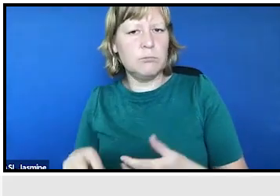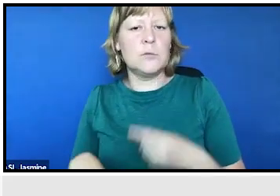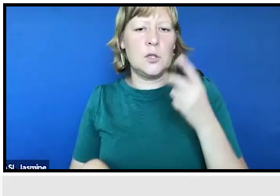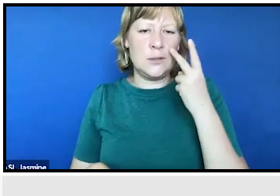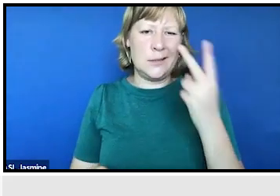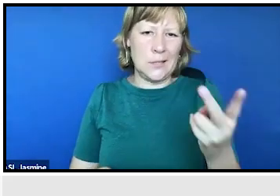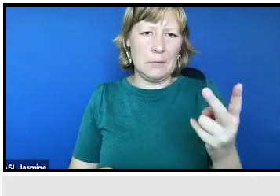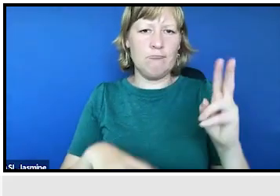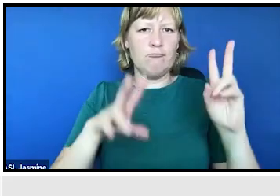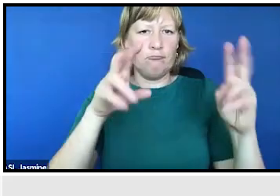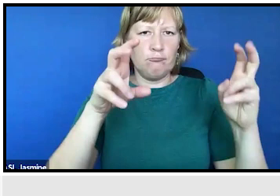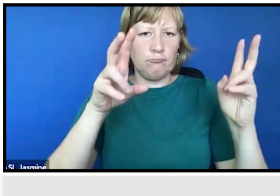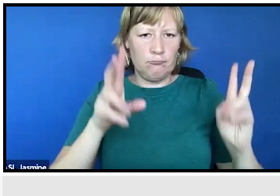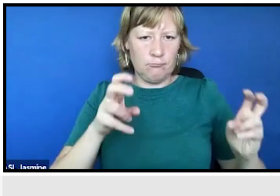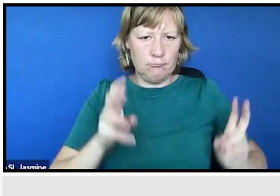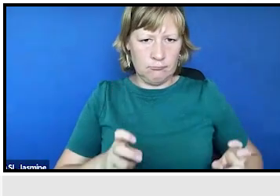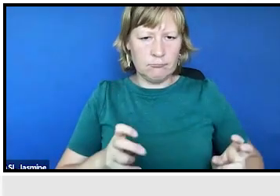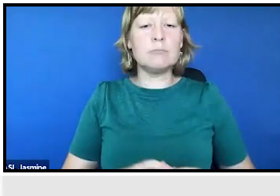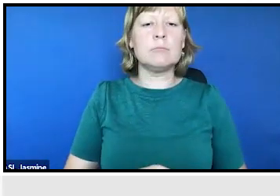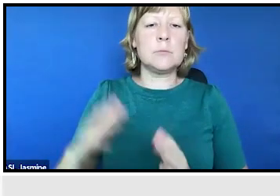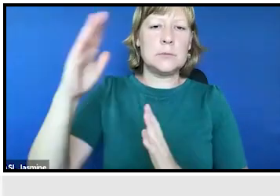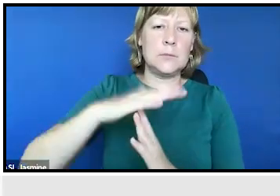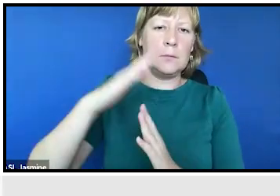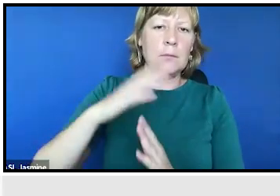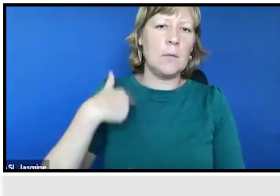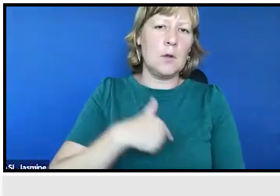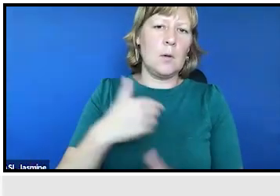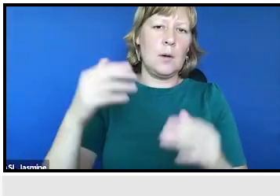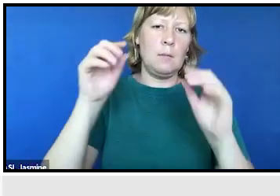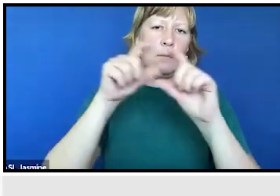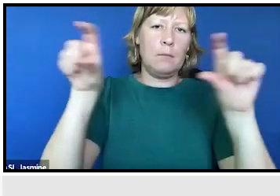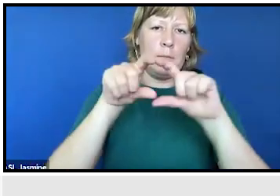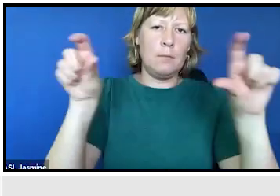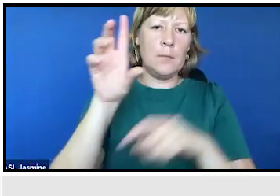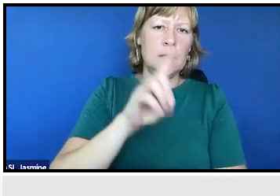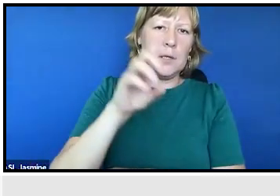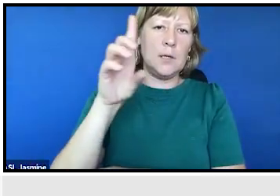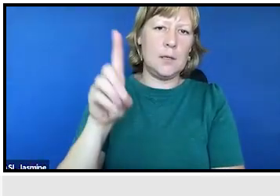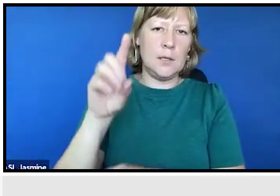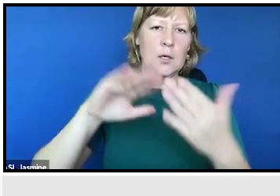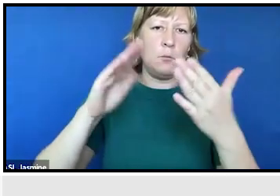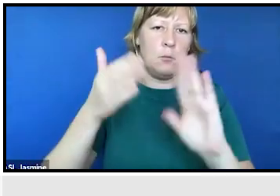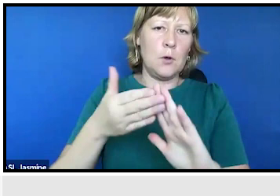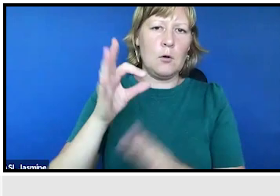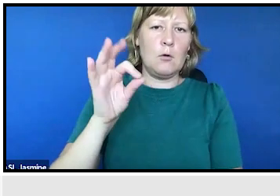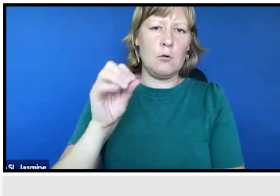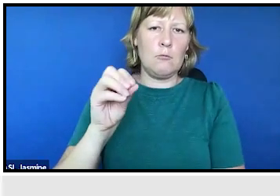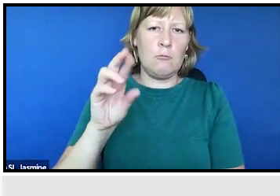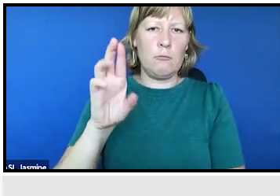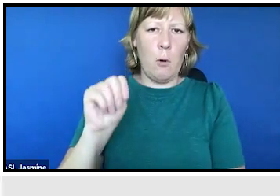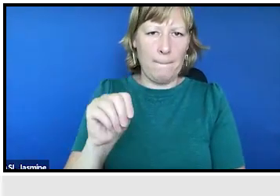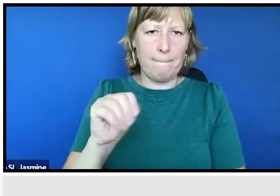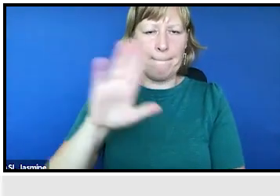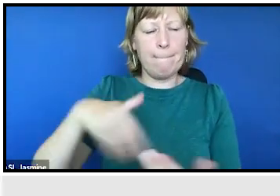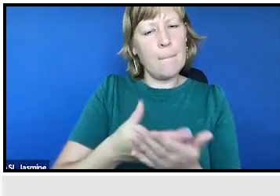you. And on top, we put our DD community forum and all the important information so that if you wanted to register